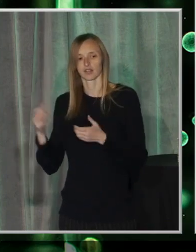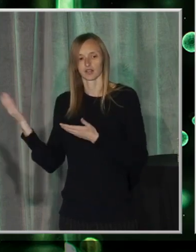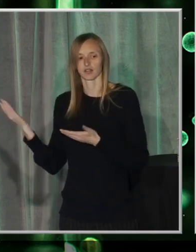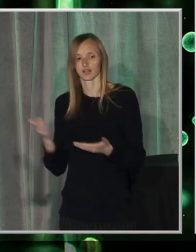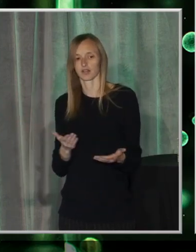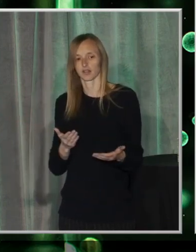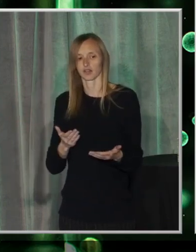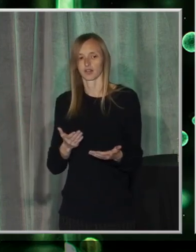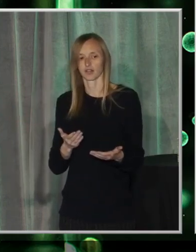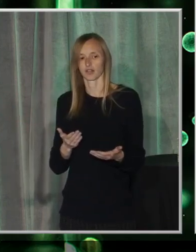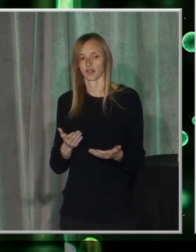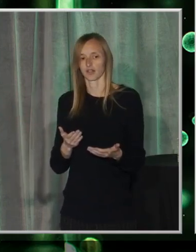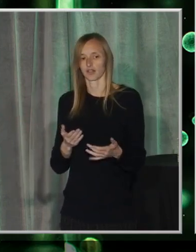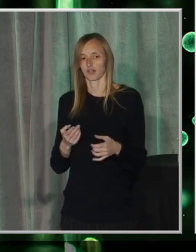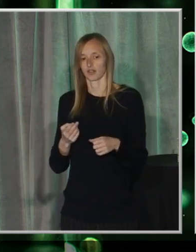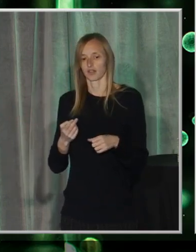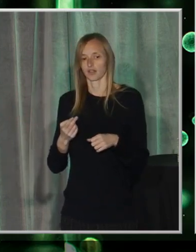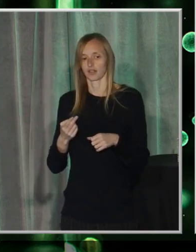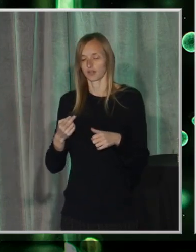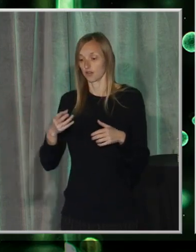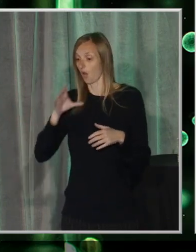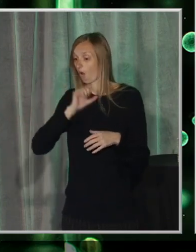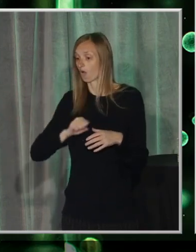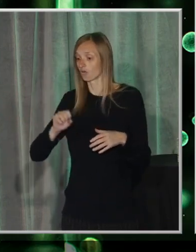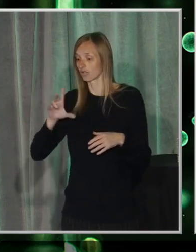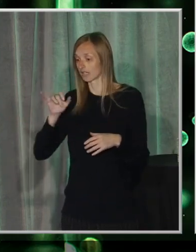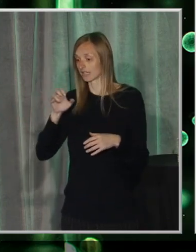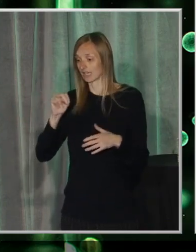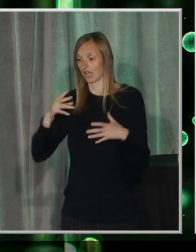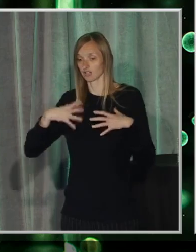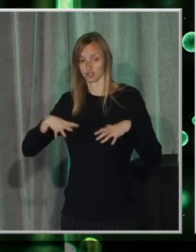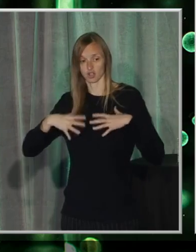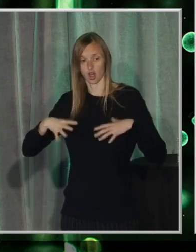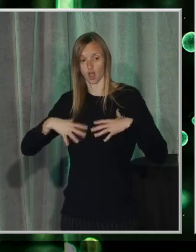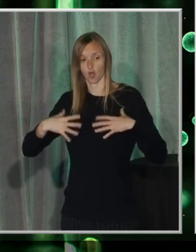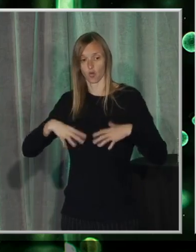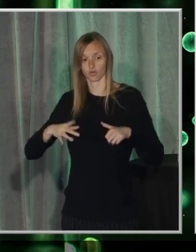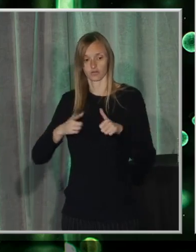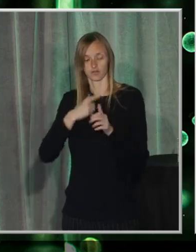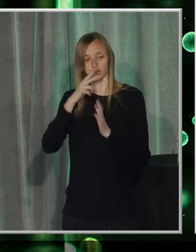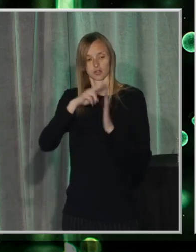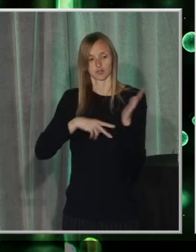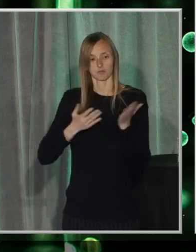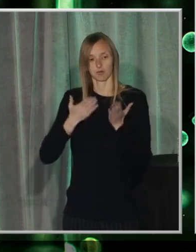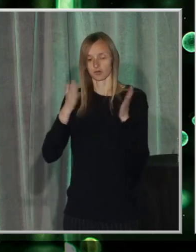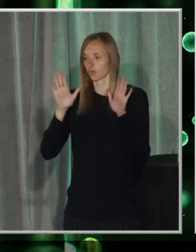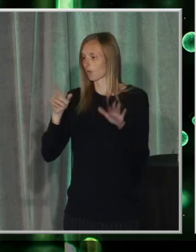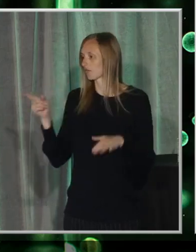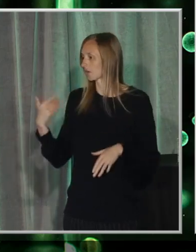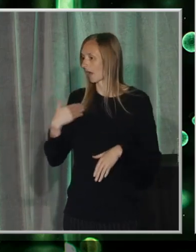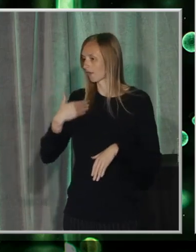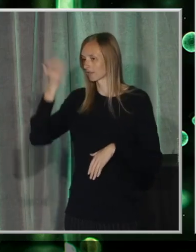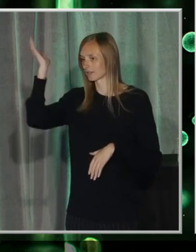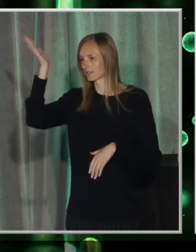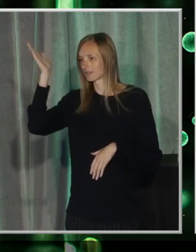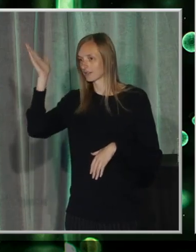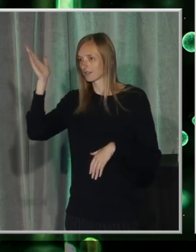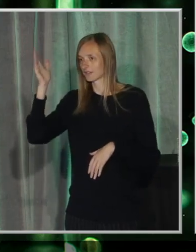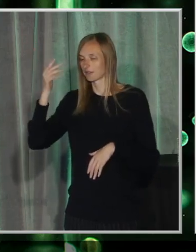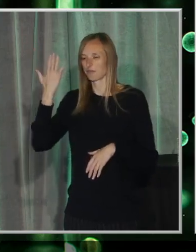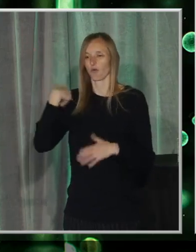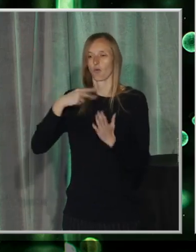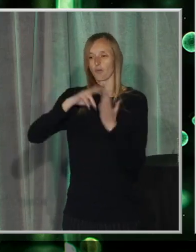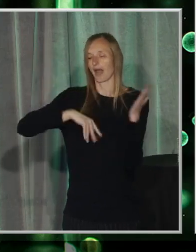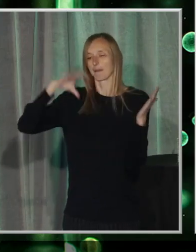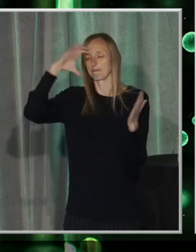like spent cotton clothing in your original proposal, which is why it's great to actually have you stand there. These face-to-face presentations are really